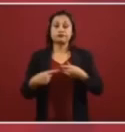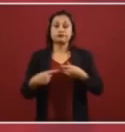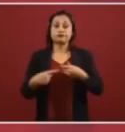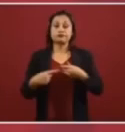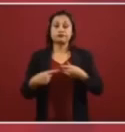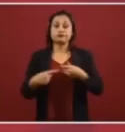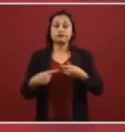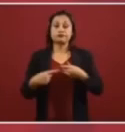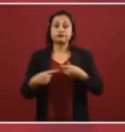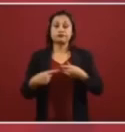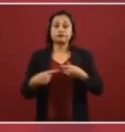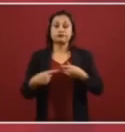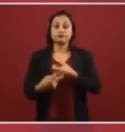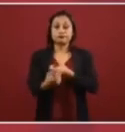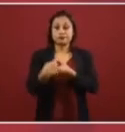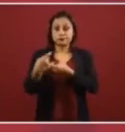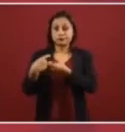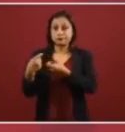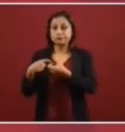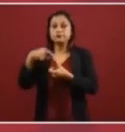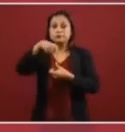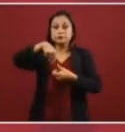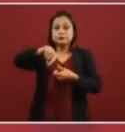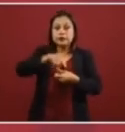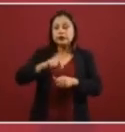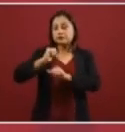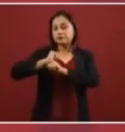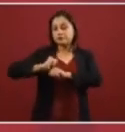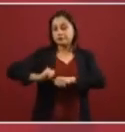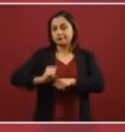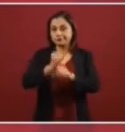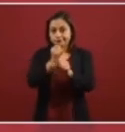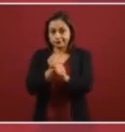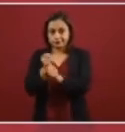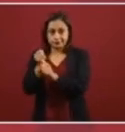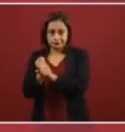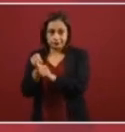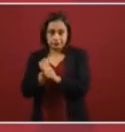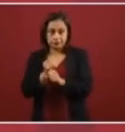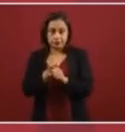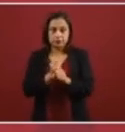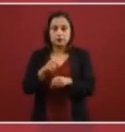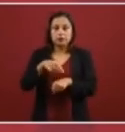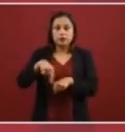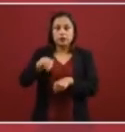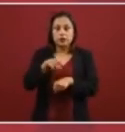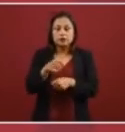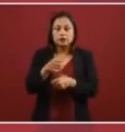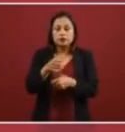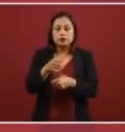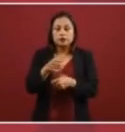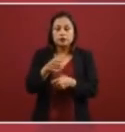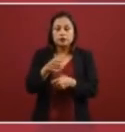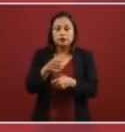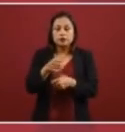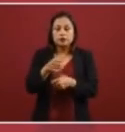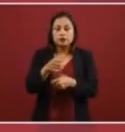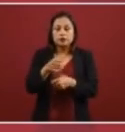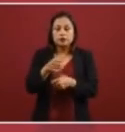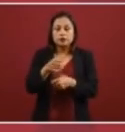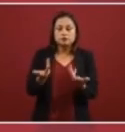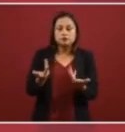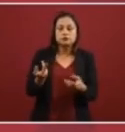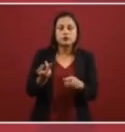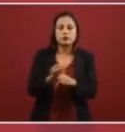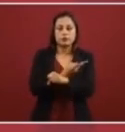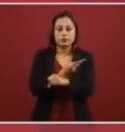that investigation para indagar los hechos they're going to dig into the